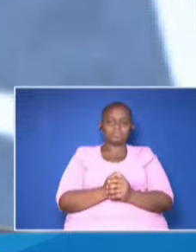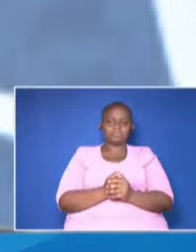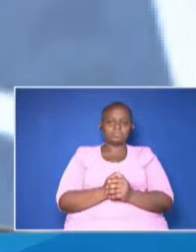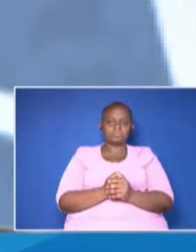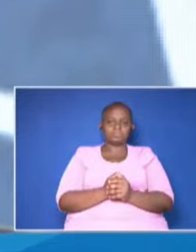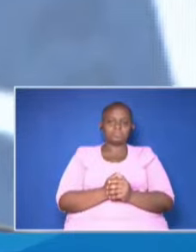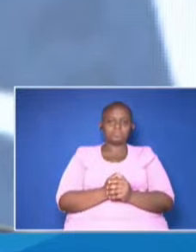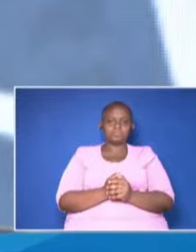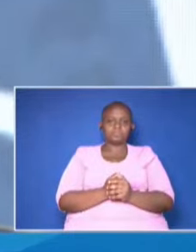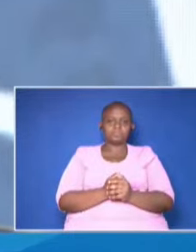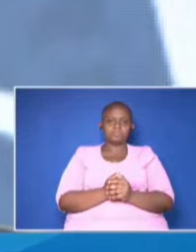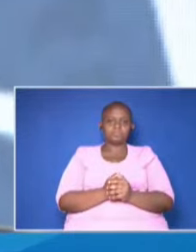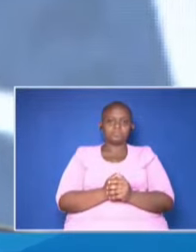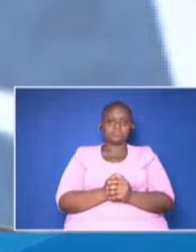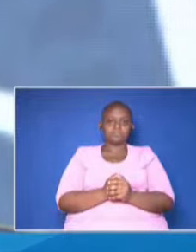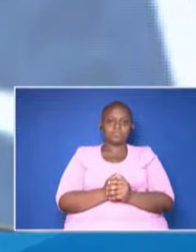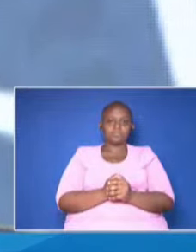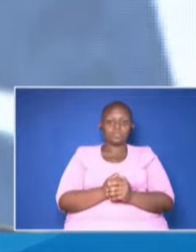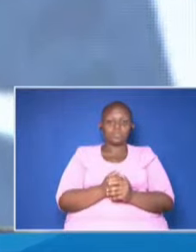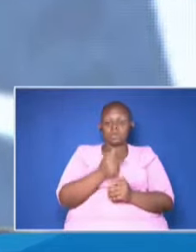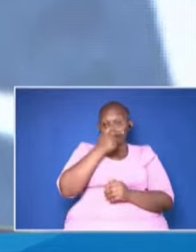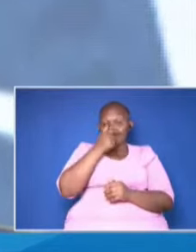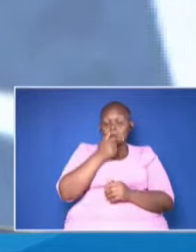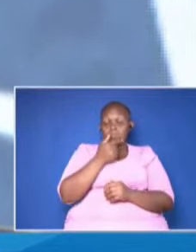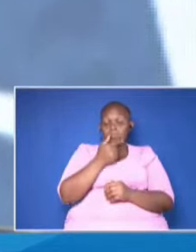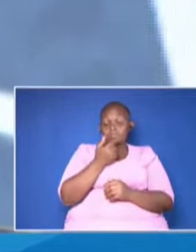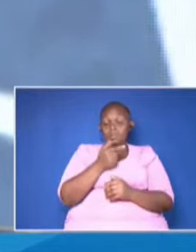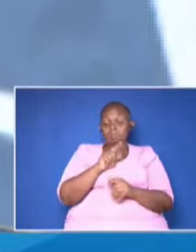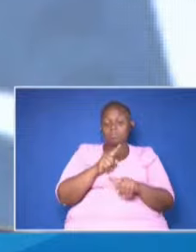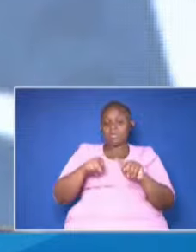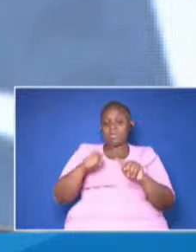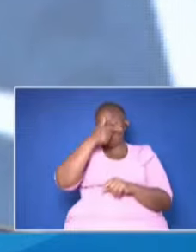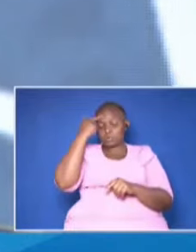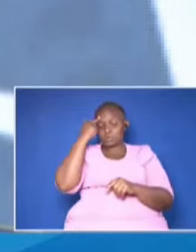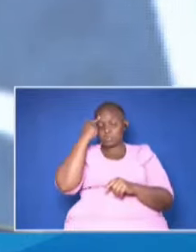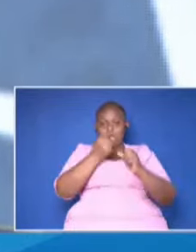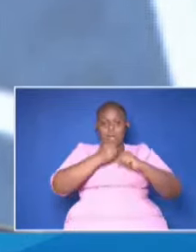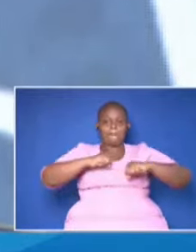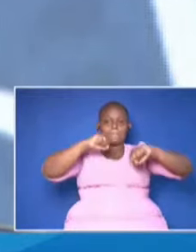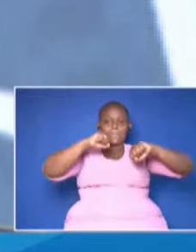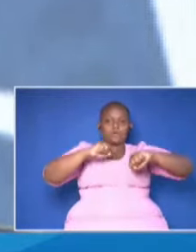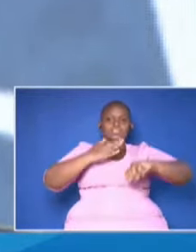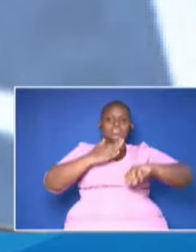time and since my B will speak on our